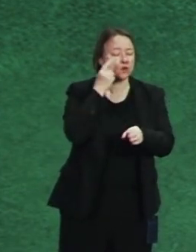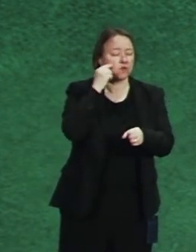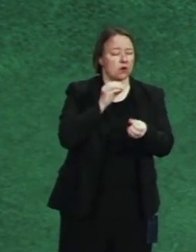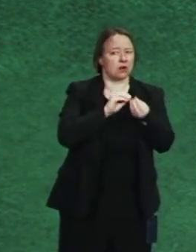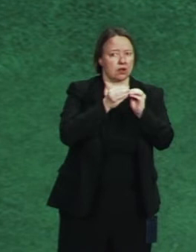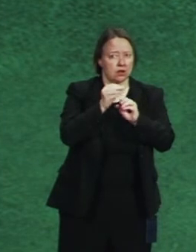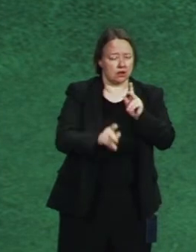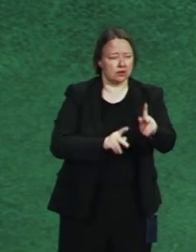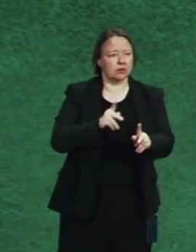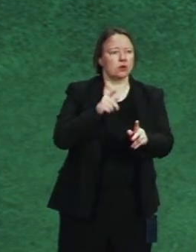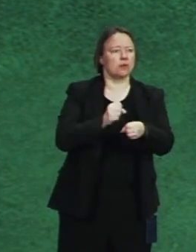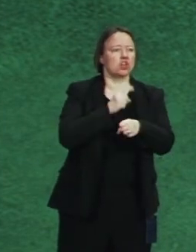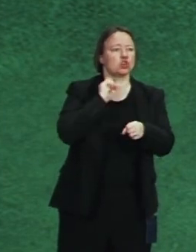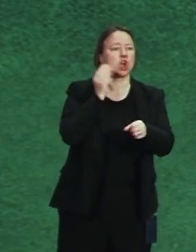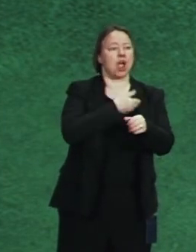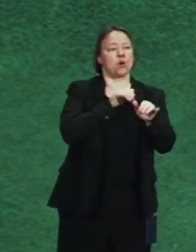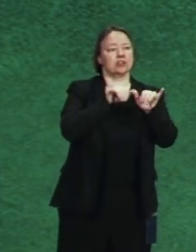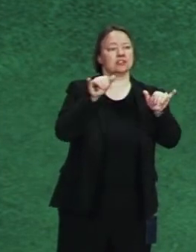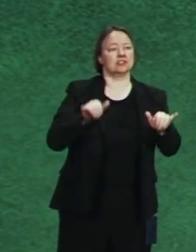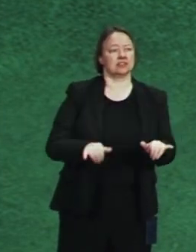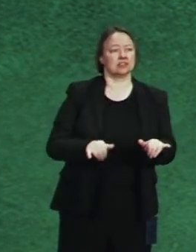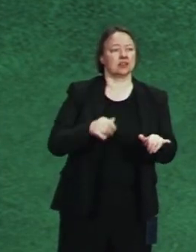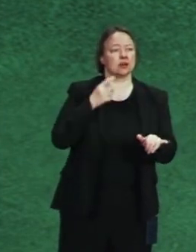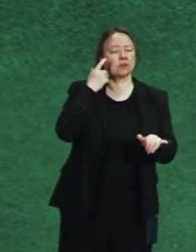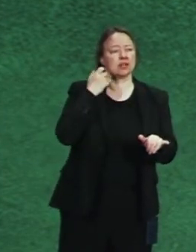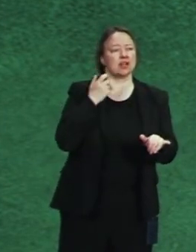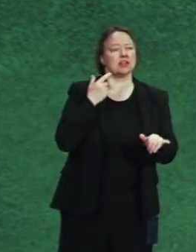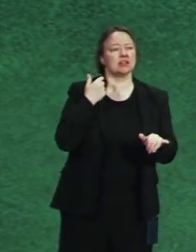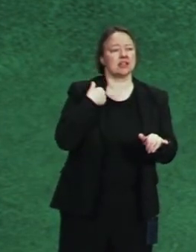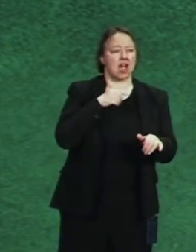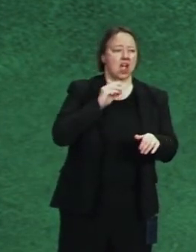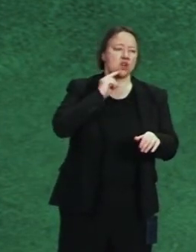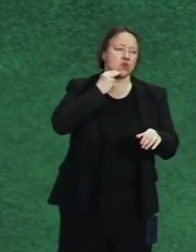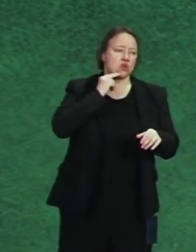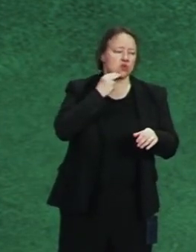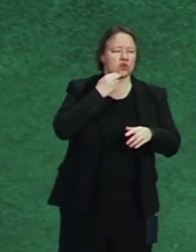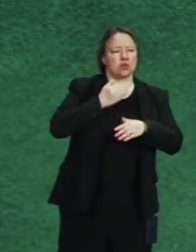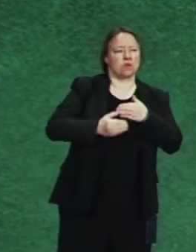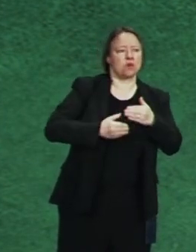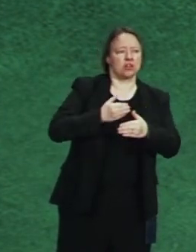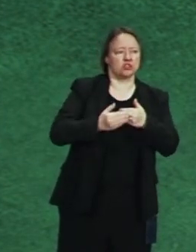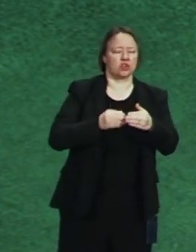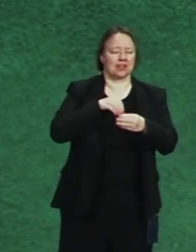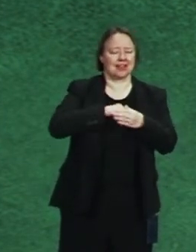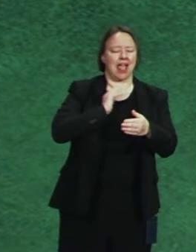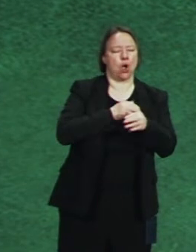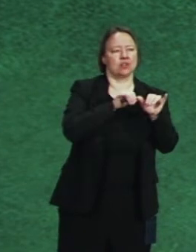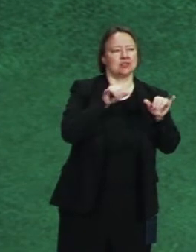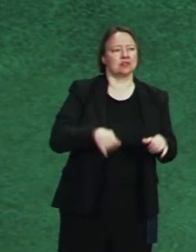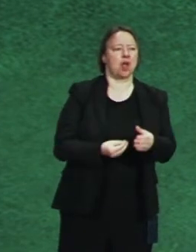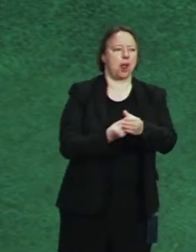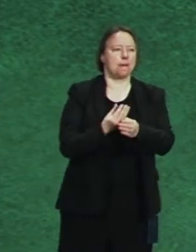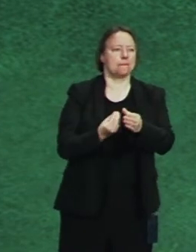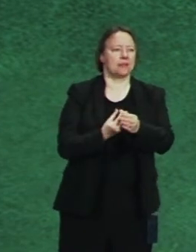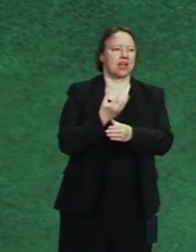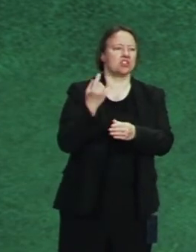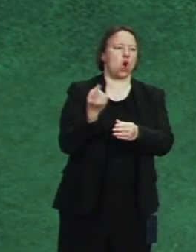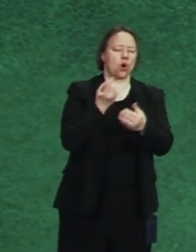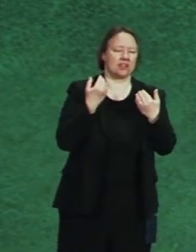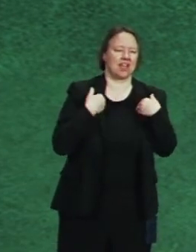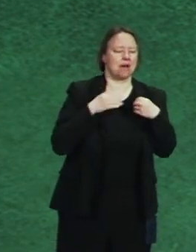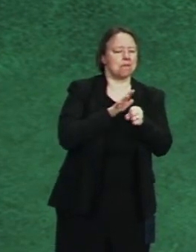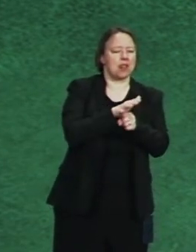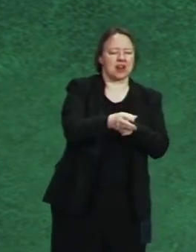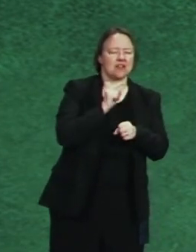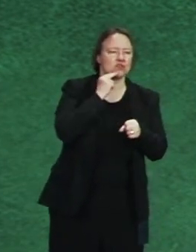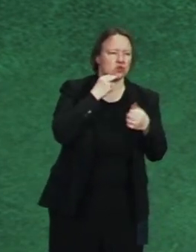system, due to the fact that nutrients are constantly being circulated through our system, the plants have constant supply of nutrients.